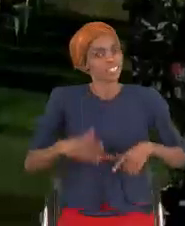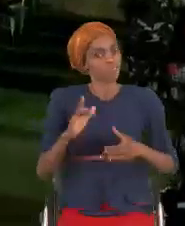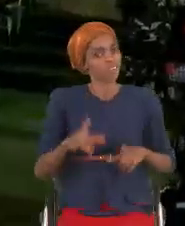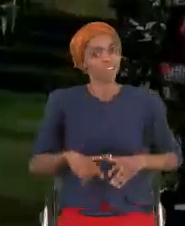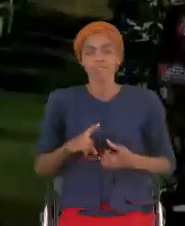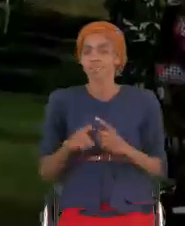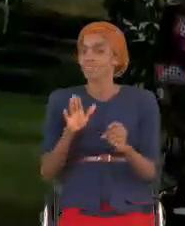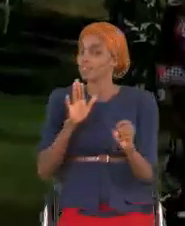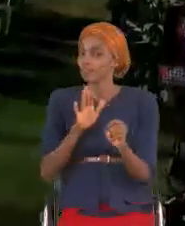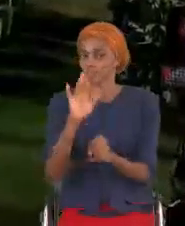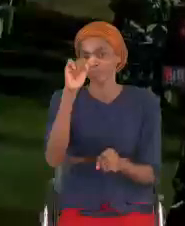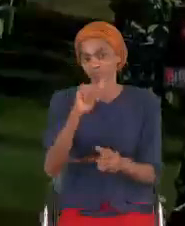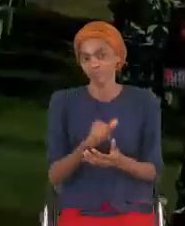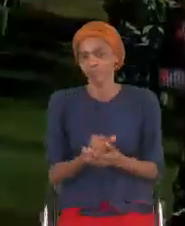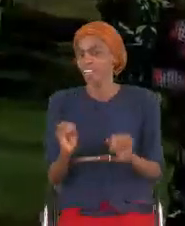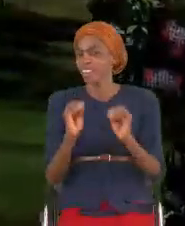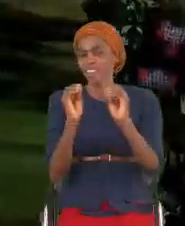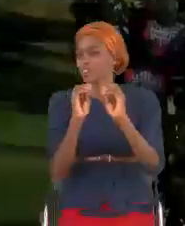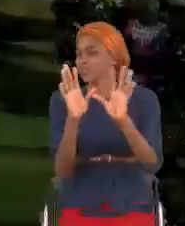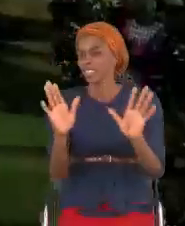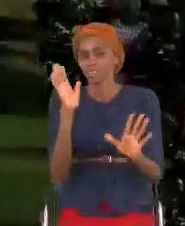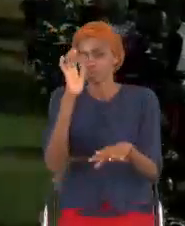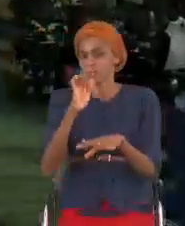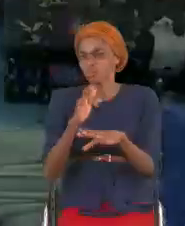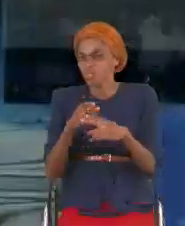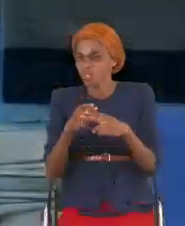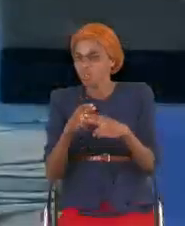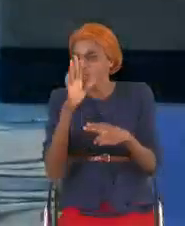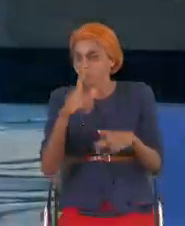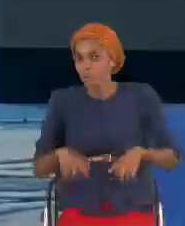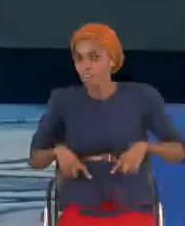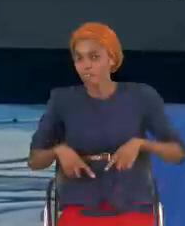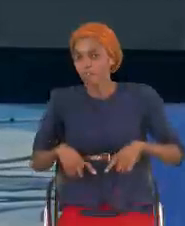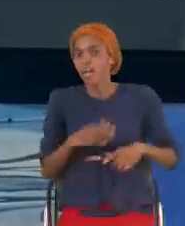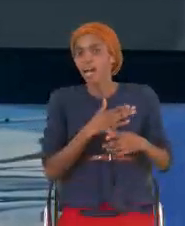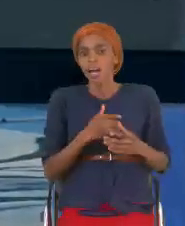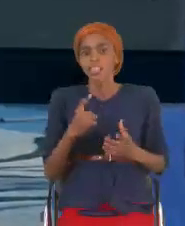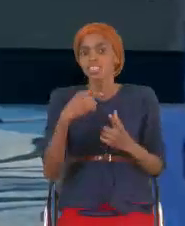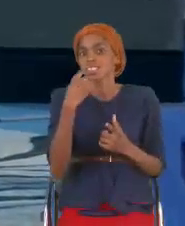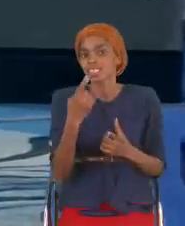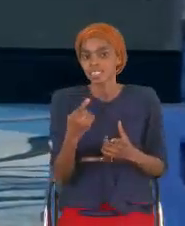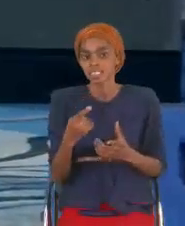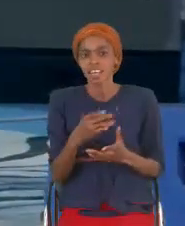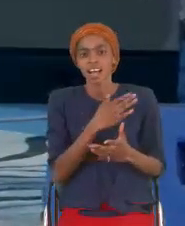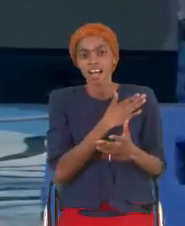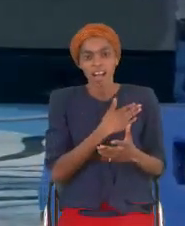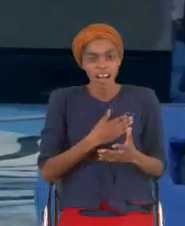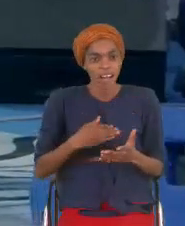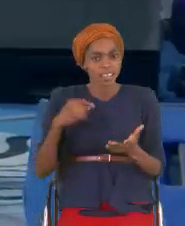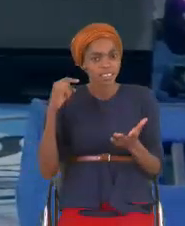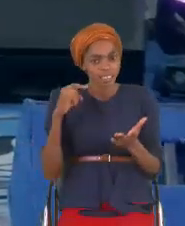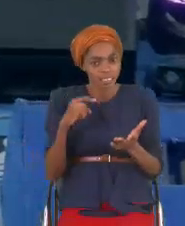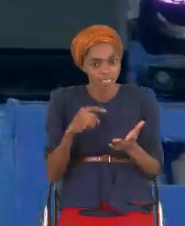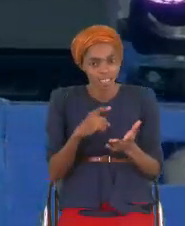full. Nothing will cut short your life. And then it says, and they shall